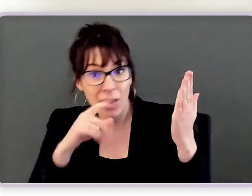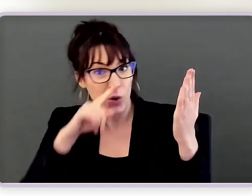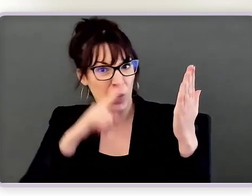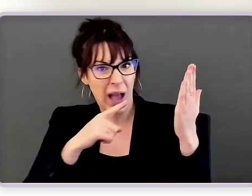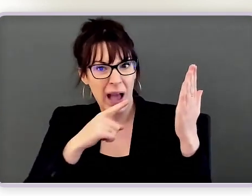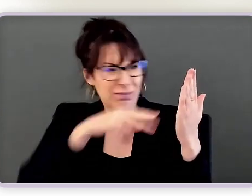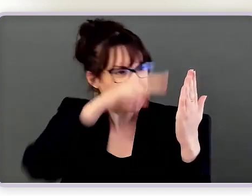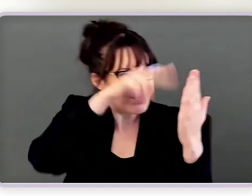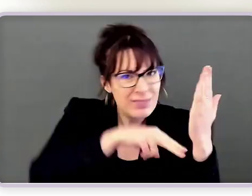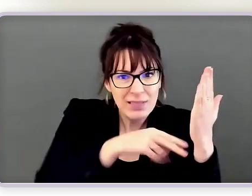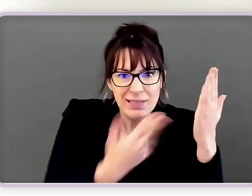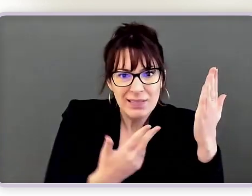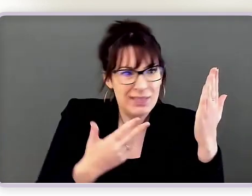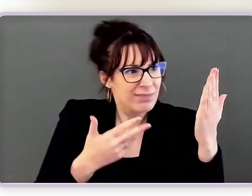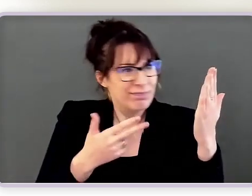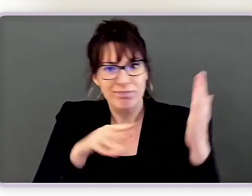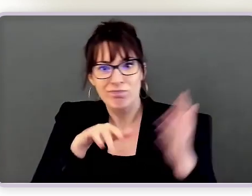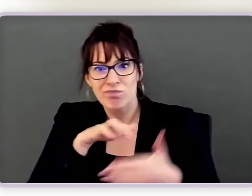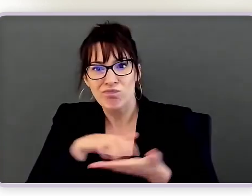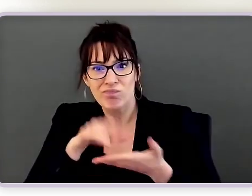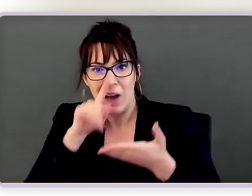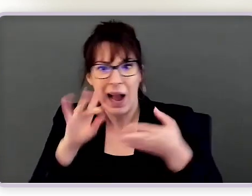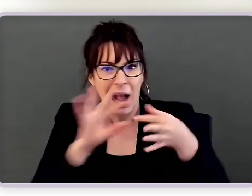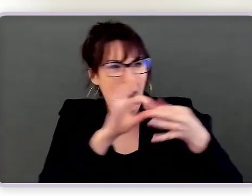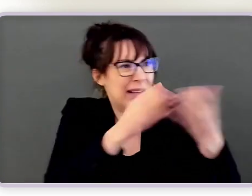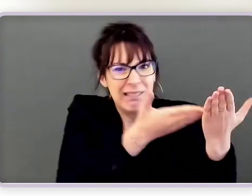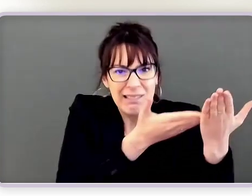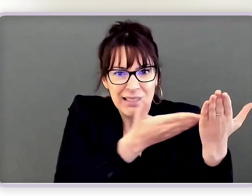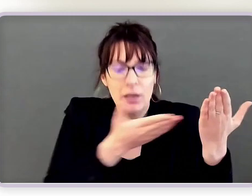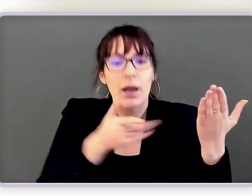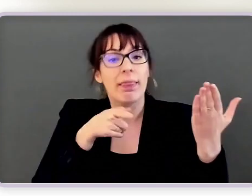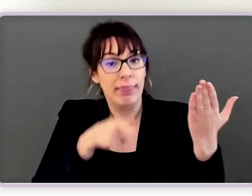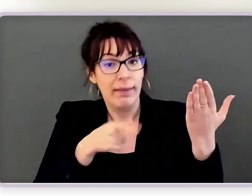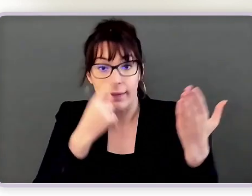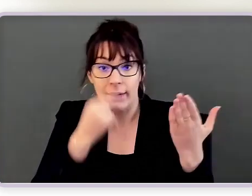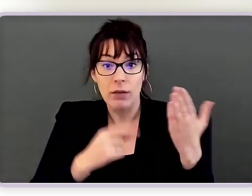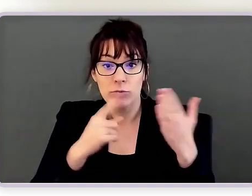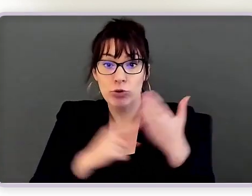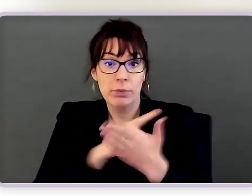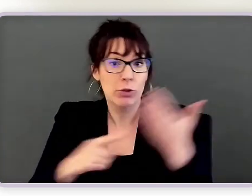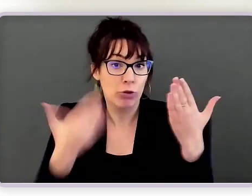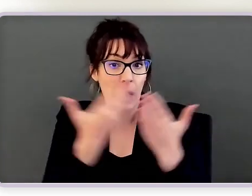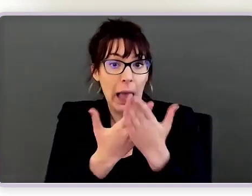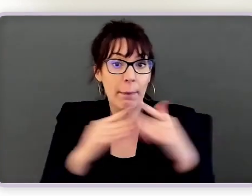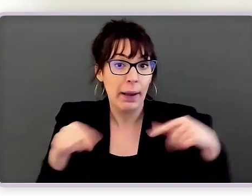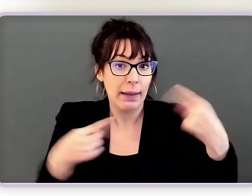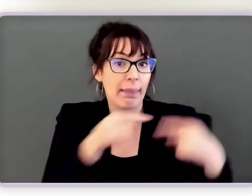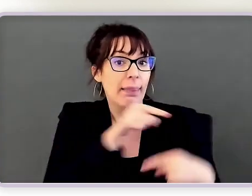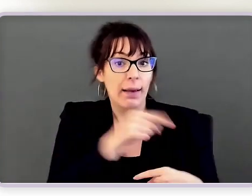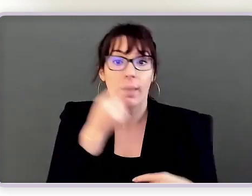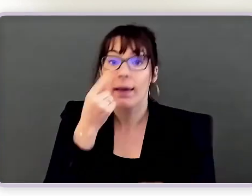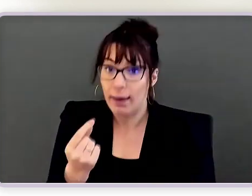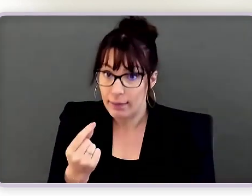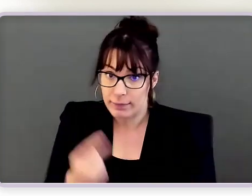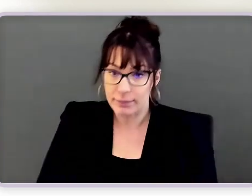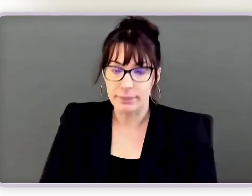able to be the subject of a discrimination claim. So